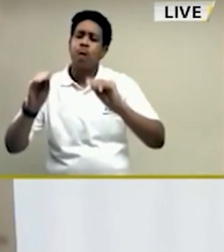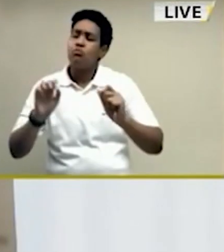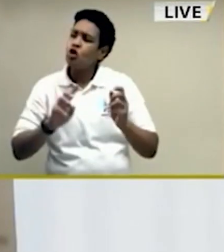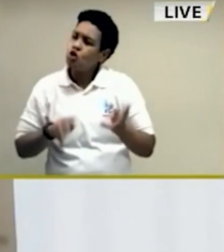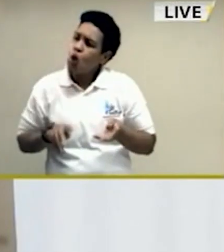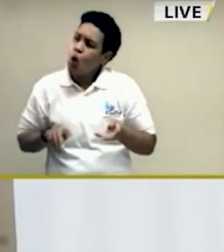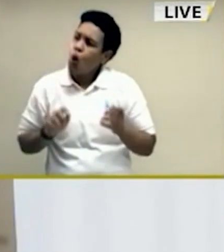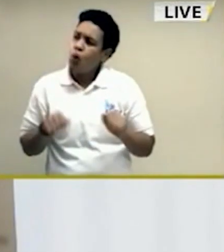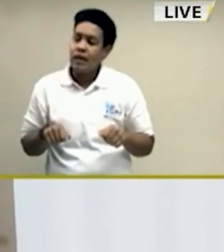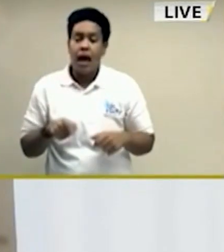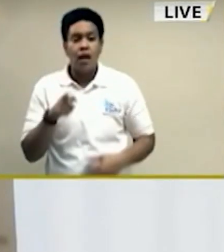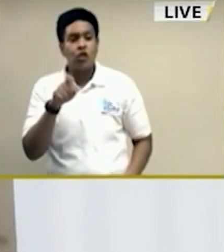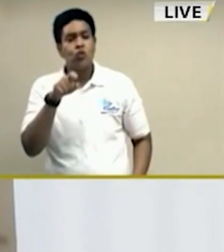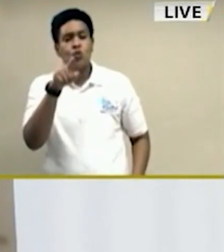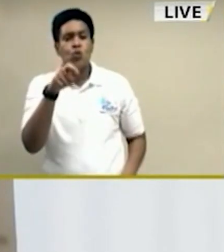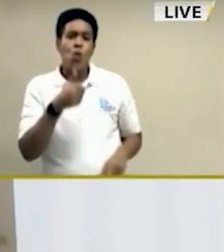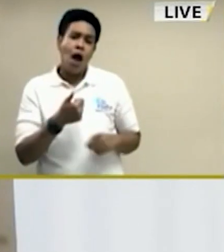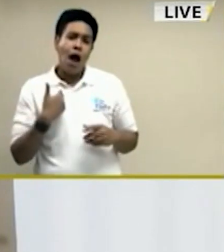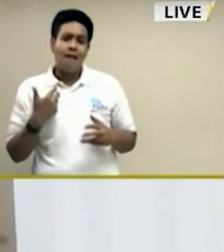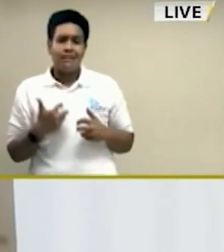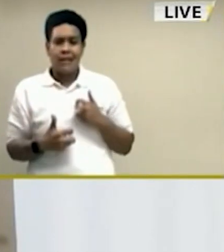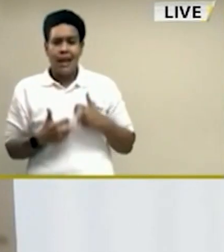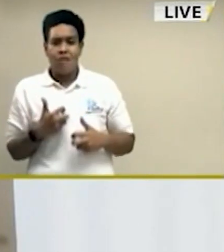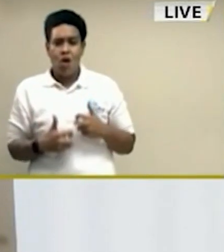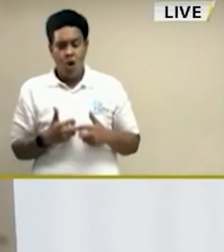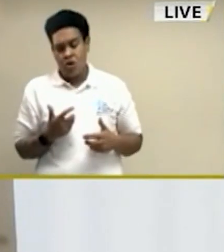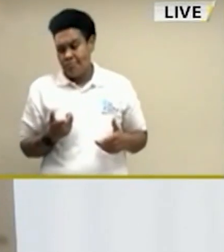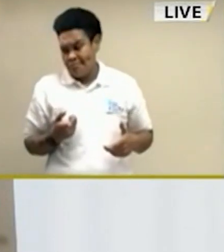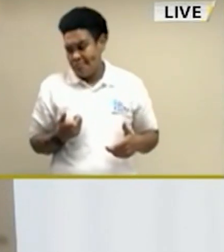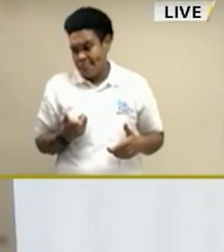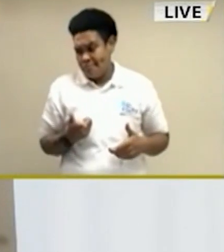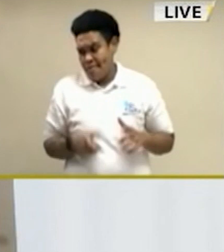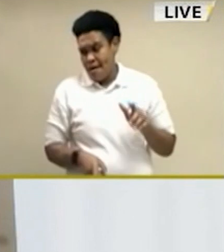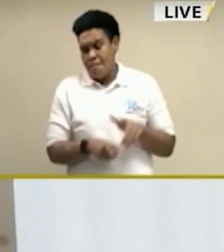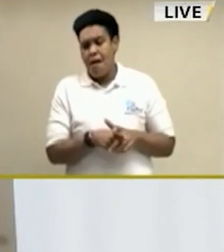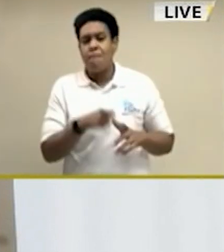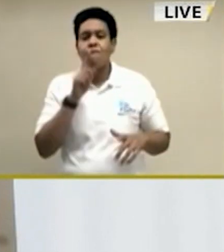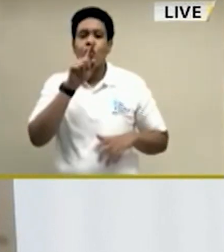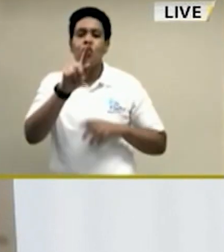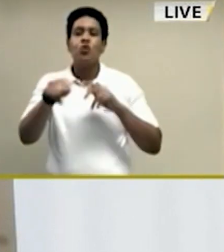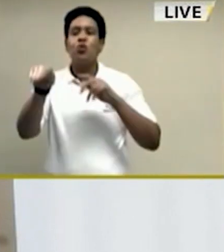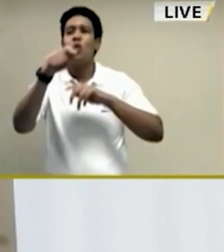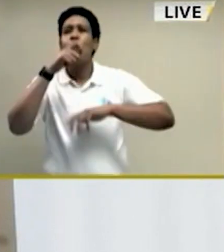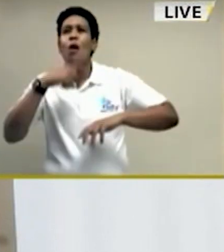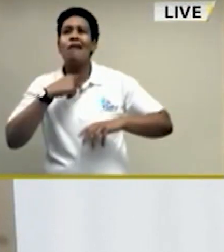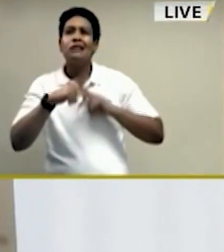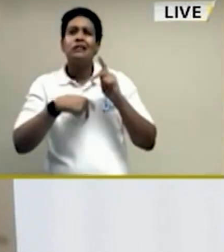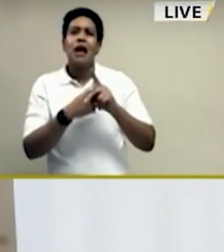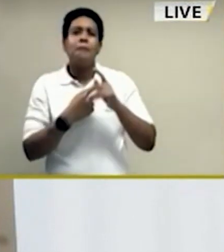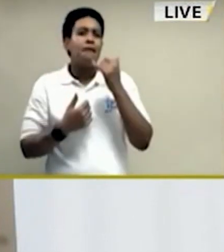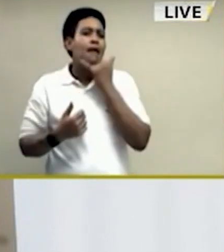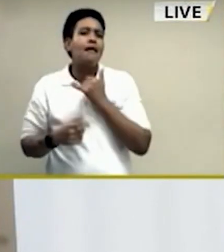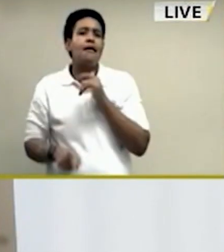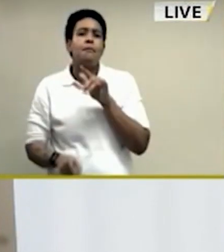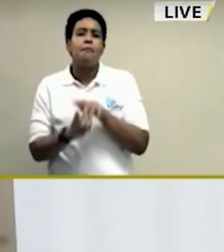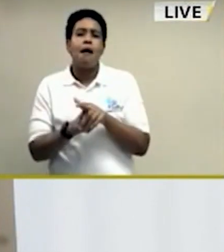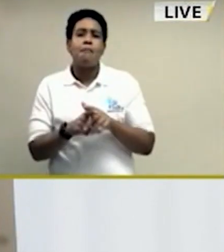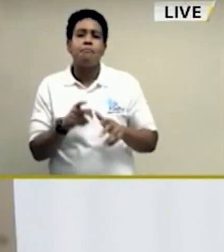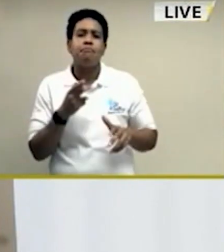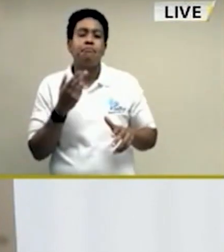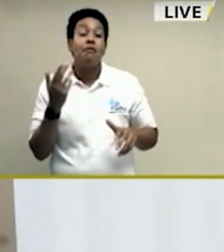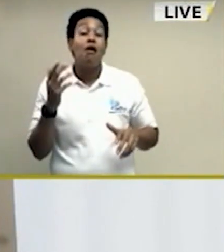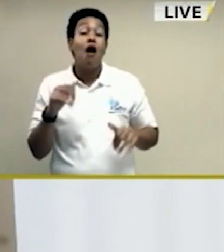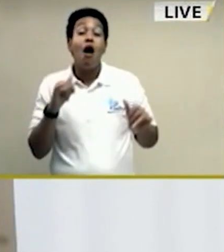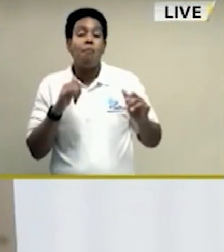arise. Should you have difficulties for those who have this type of error, which I believe will be the most common